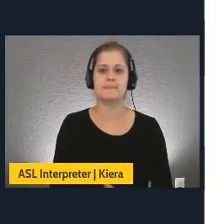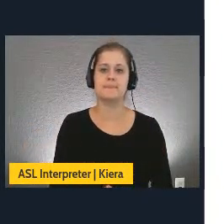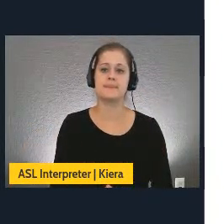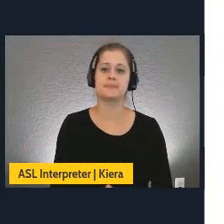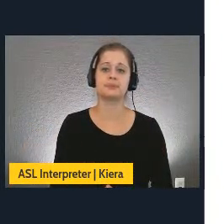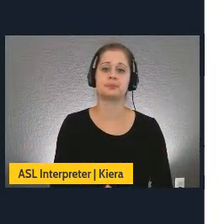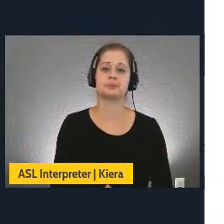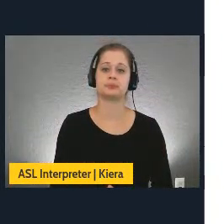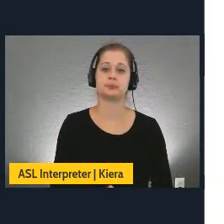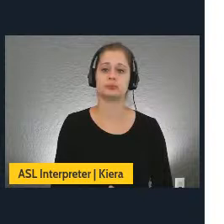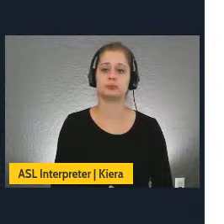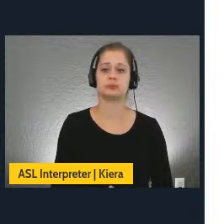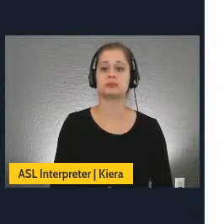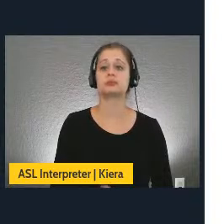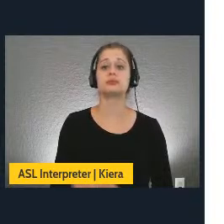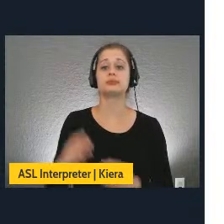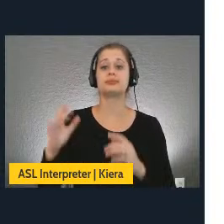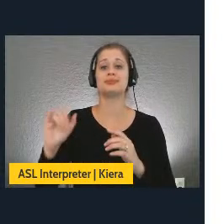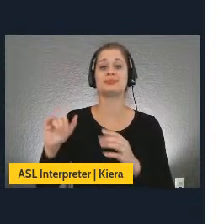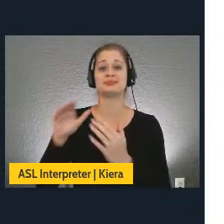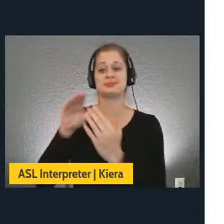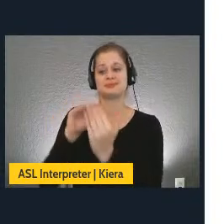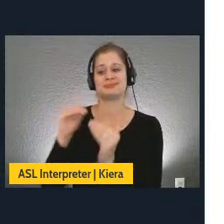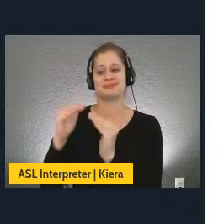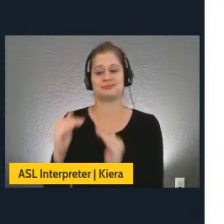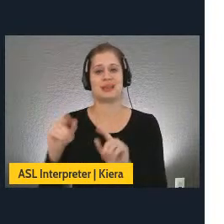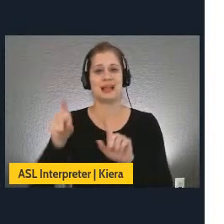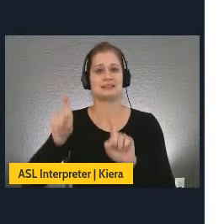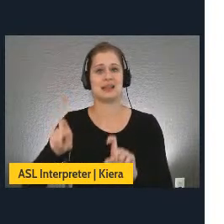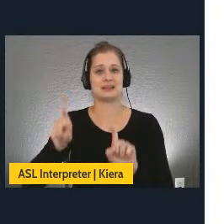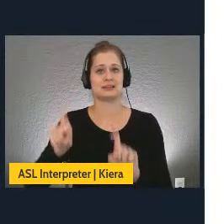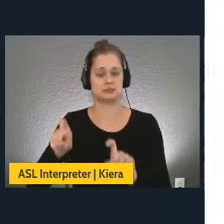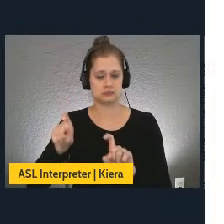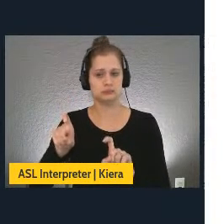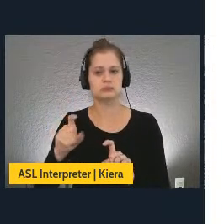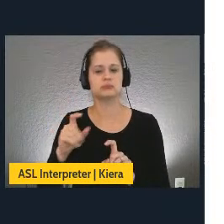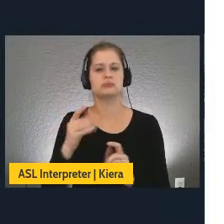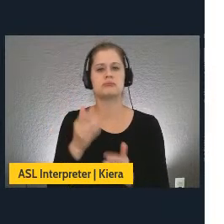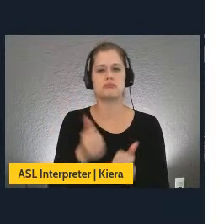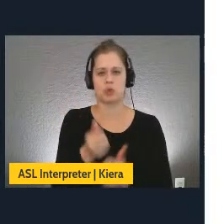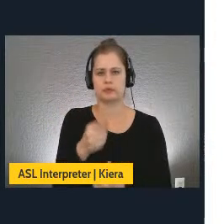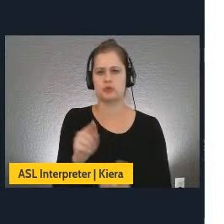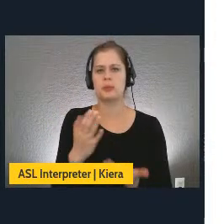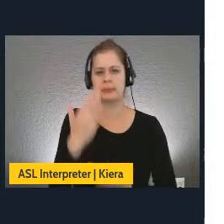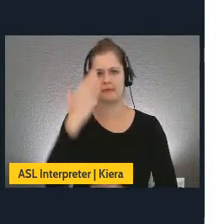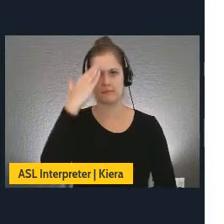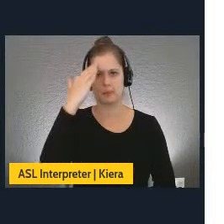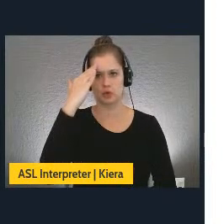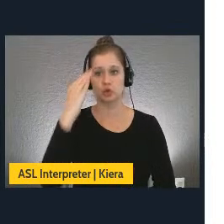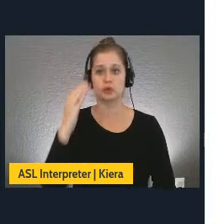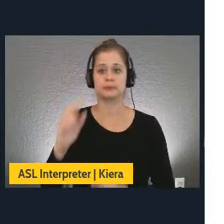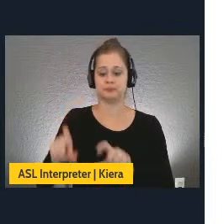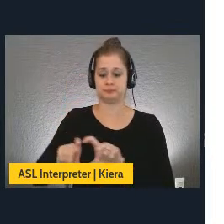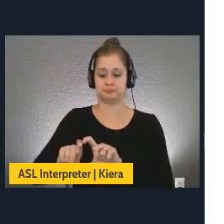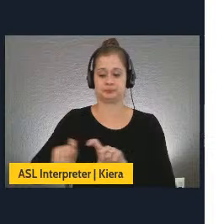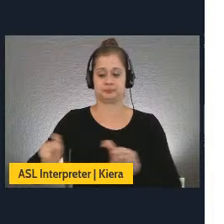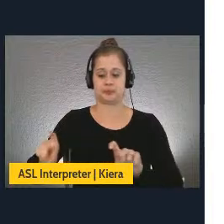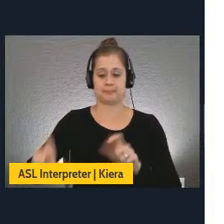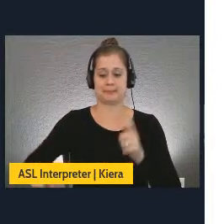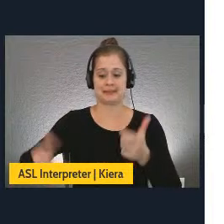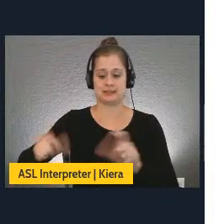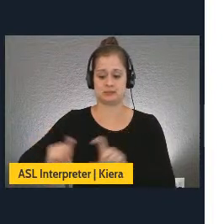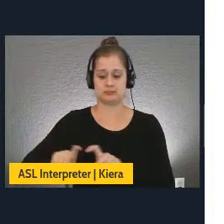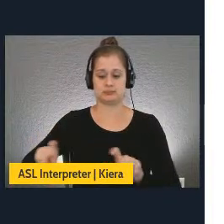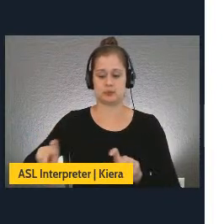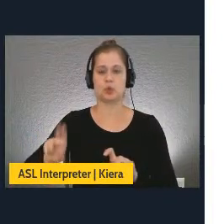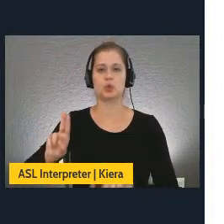this is the testing pyramid, which is probably familiar to most of you. As you can see here, the biggest part in the testing pyramid are the